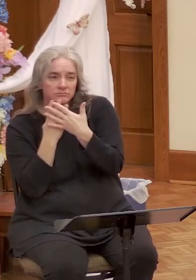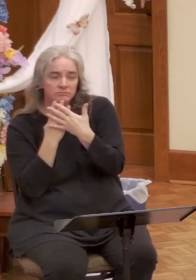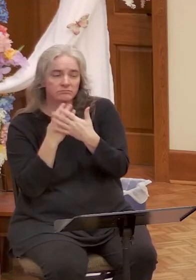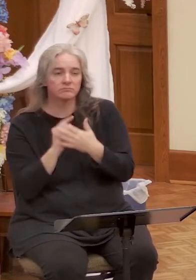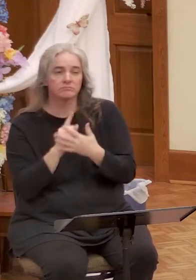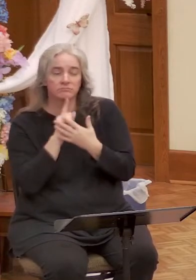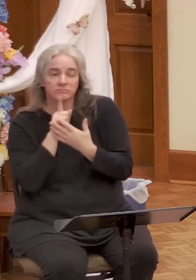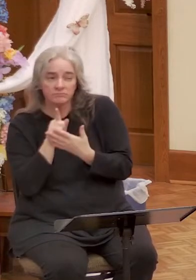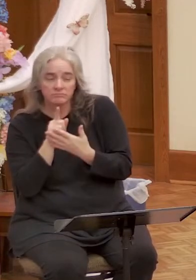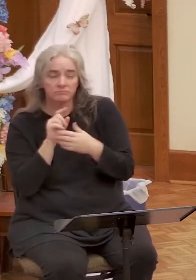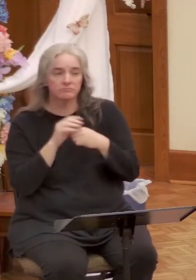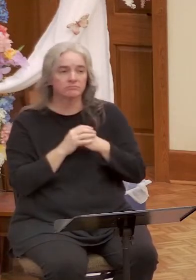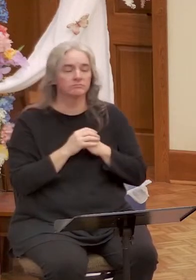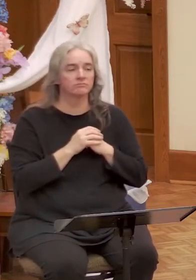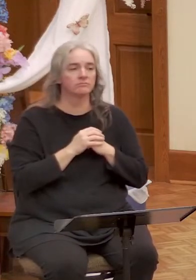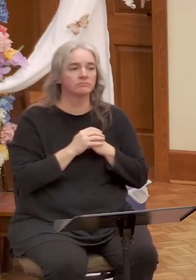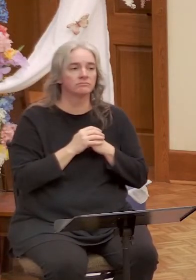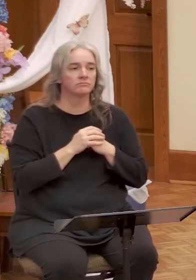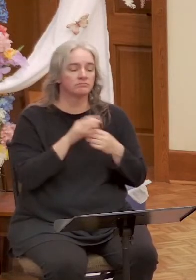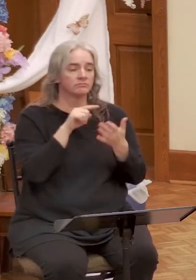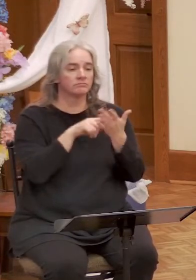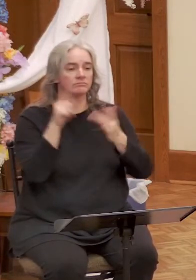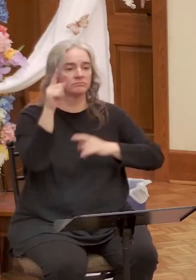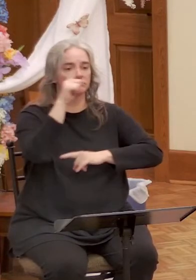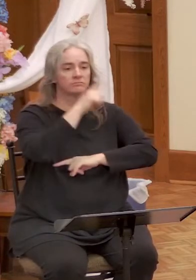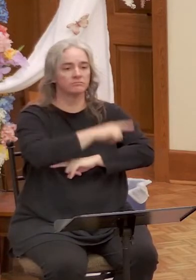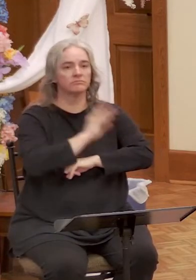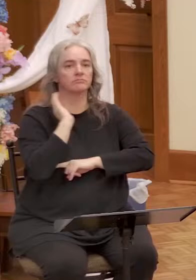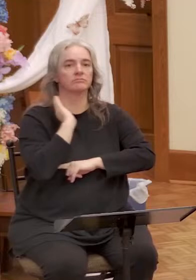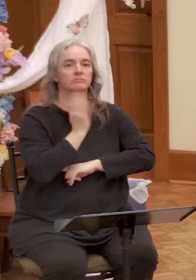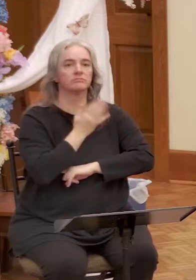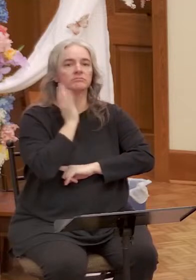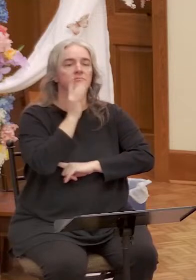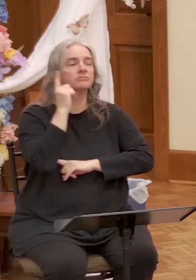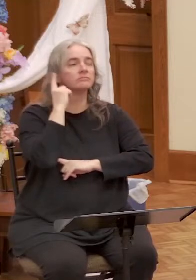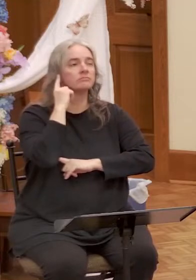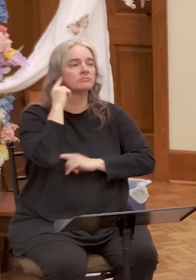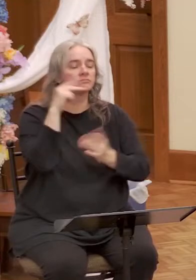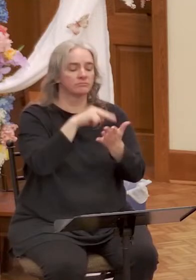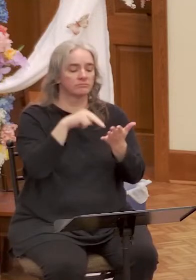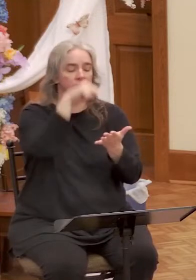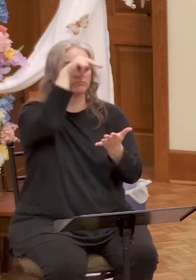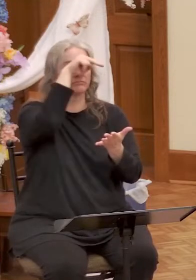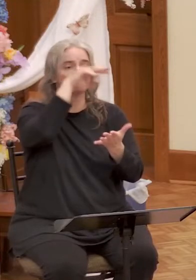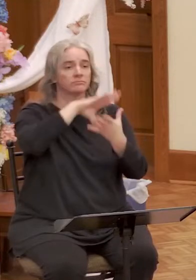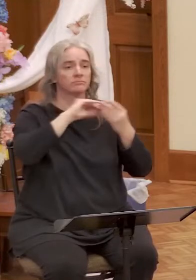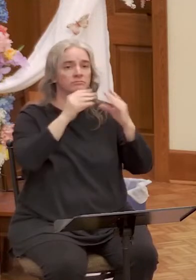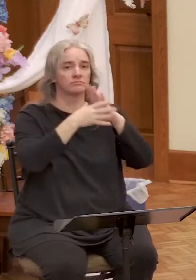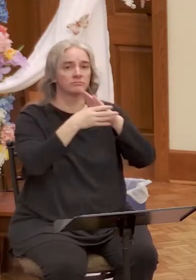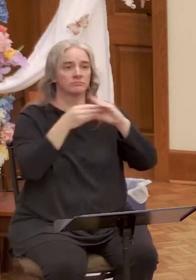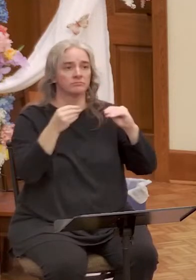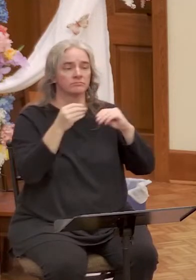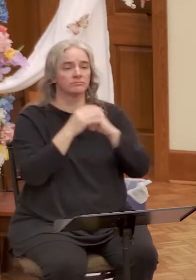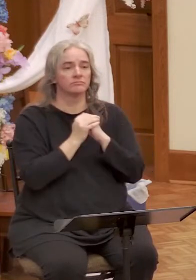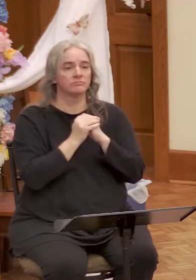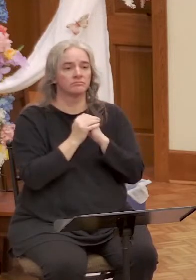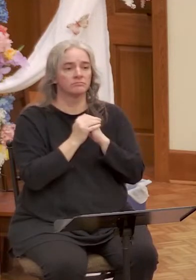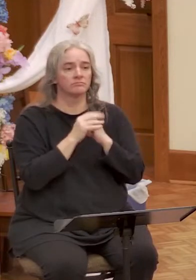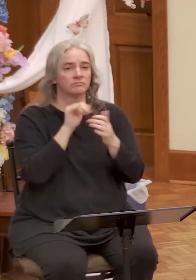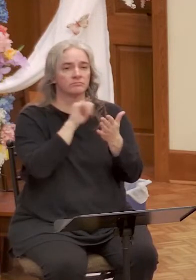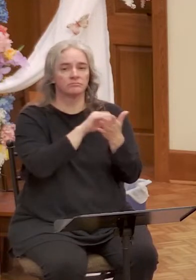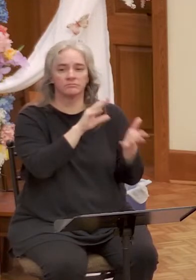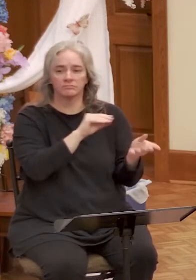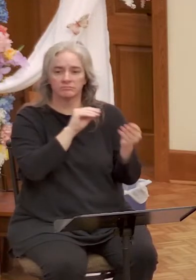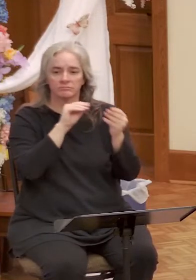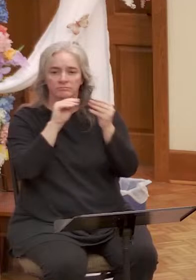bars, this day we will hear resurrection stories, or a resurrection story that